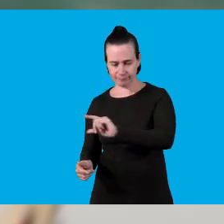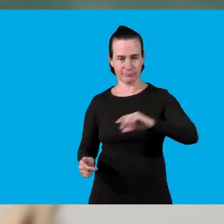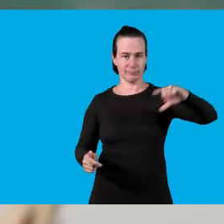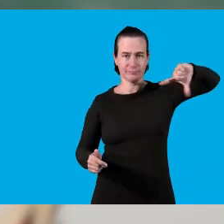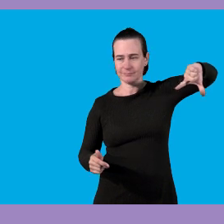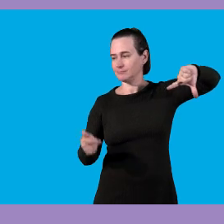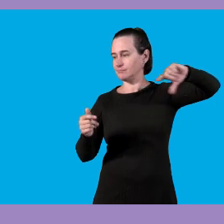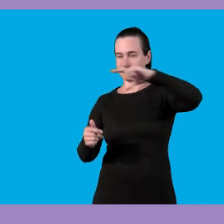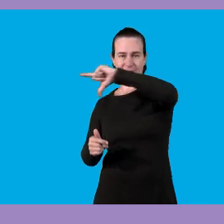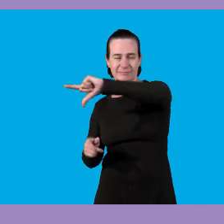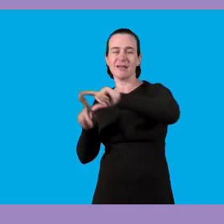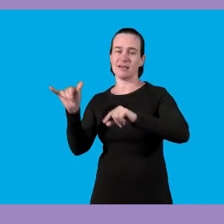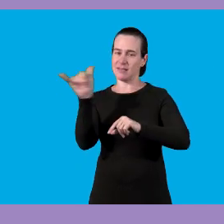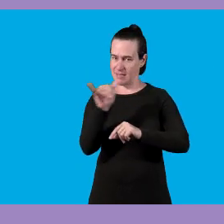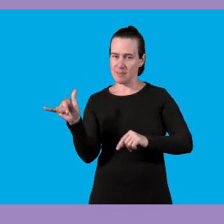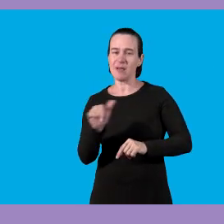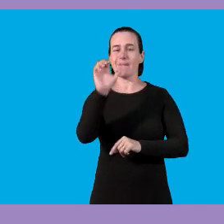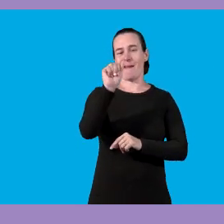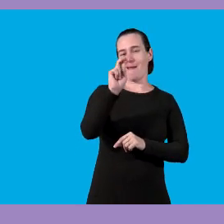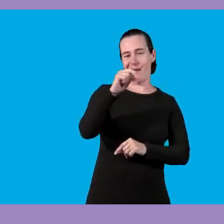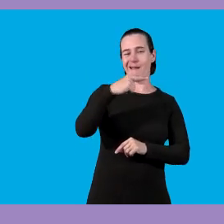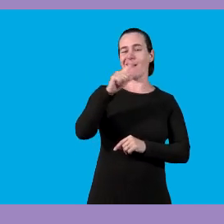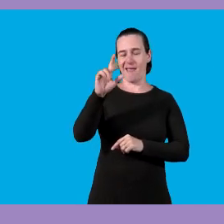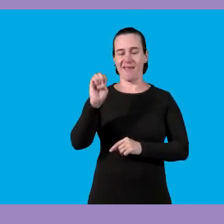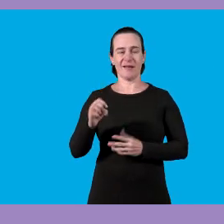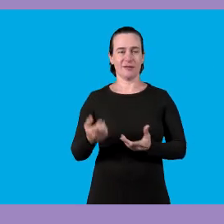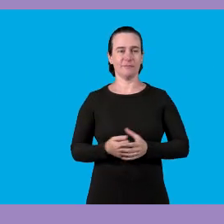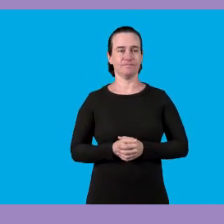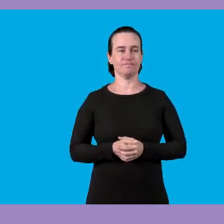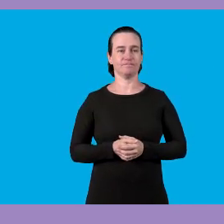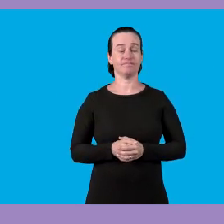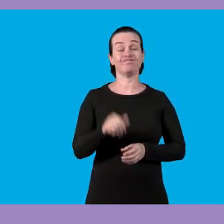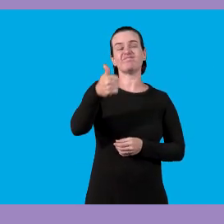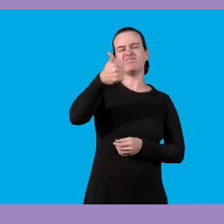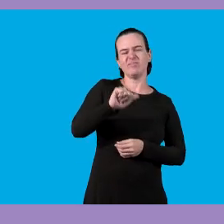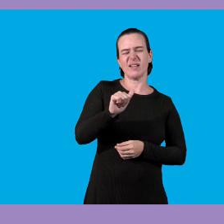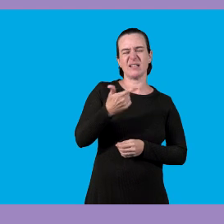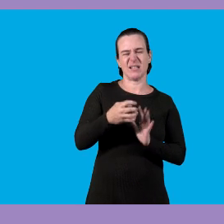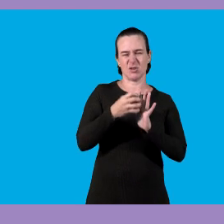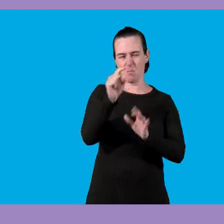be similar. Let's look at another question.